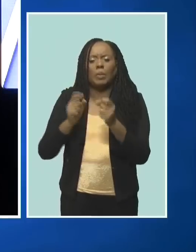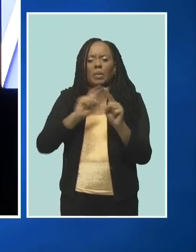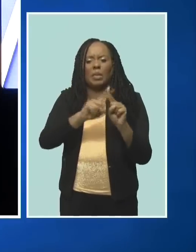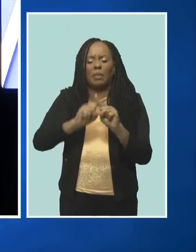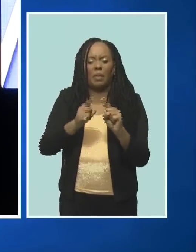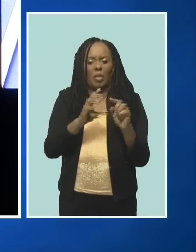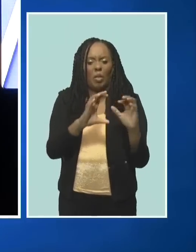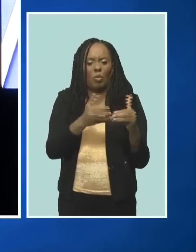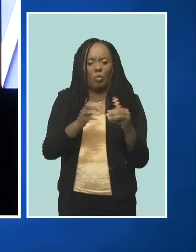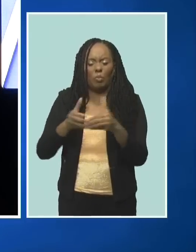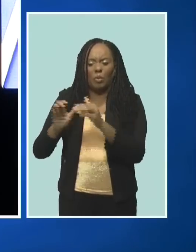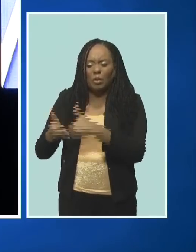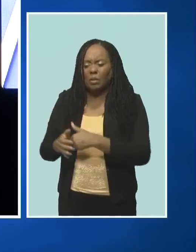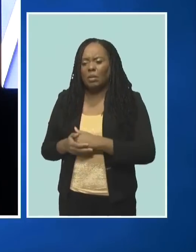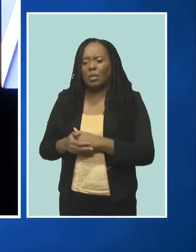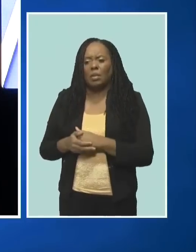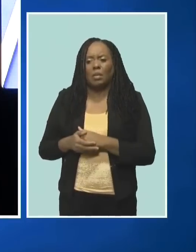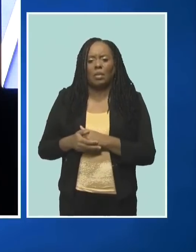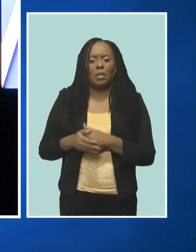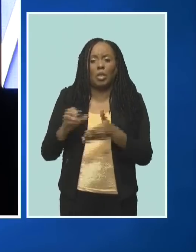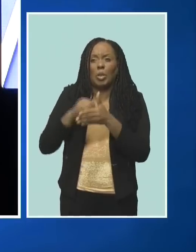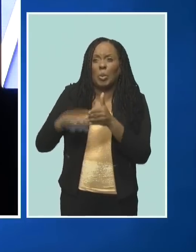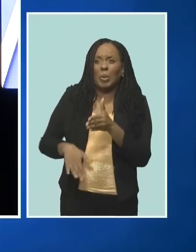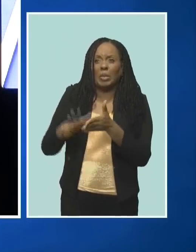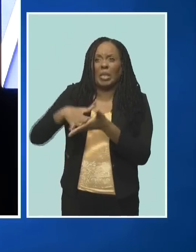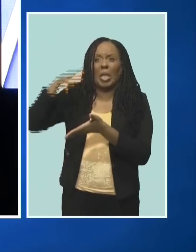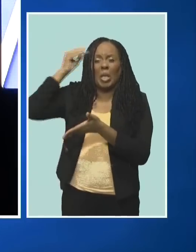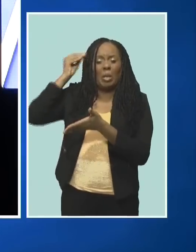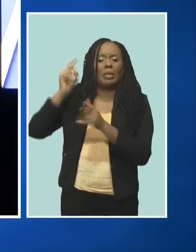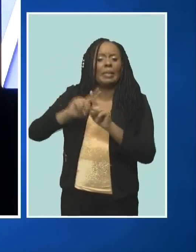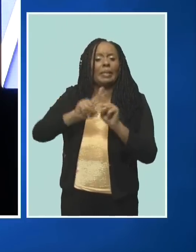learning styles, and, of course, project-based learning.